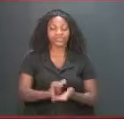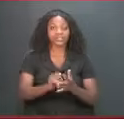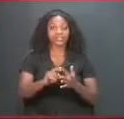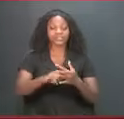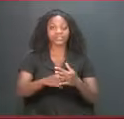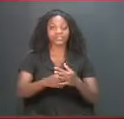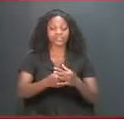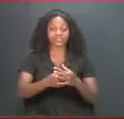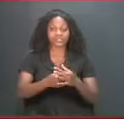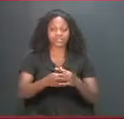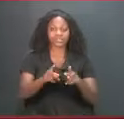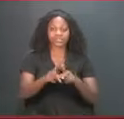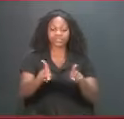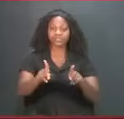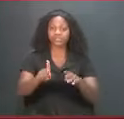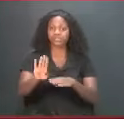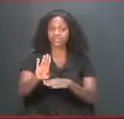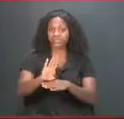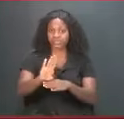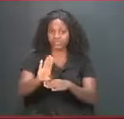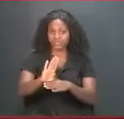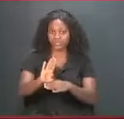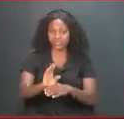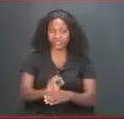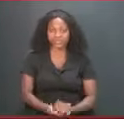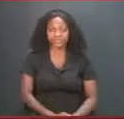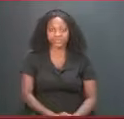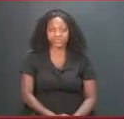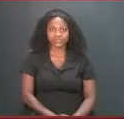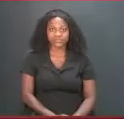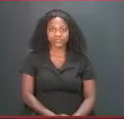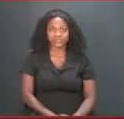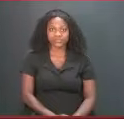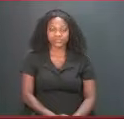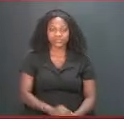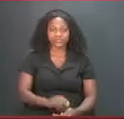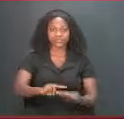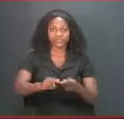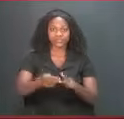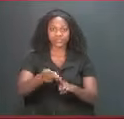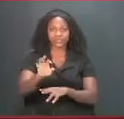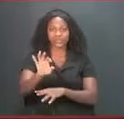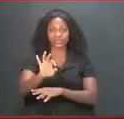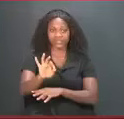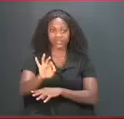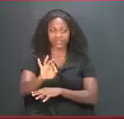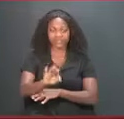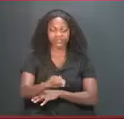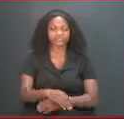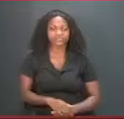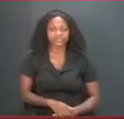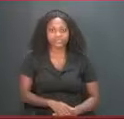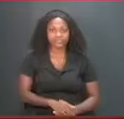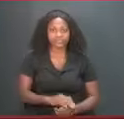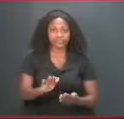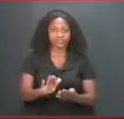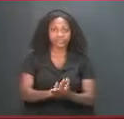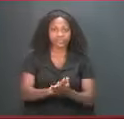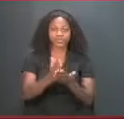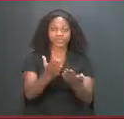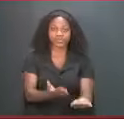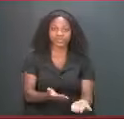commencement of public business. Item 9, presentation of